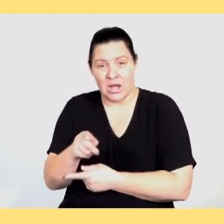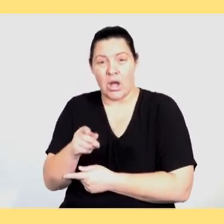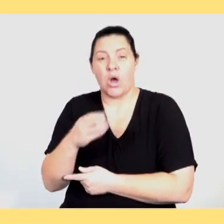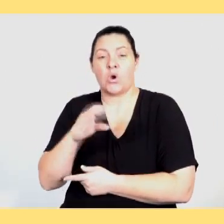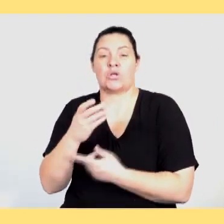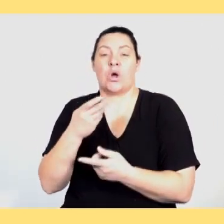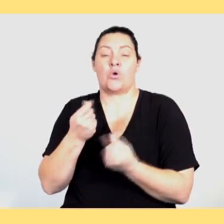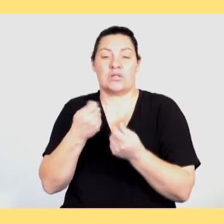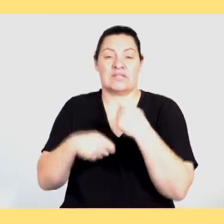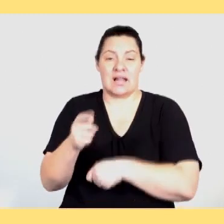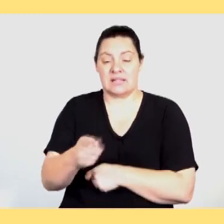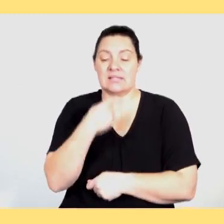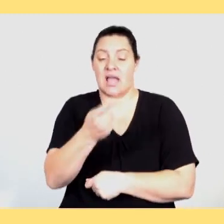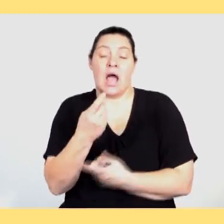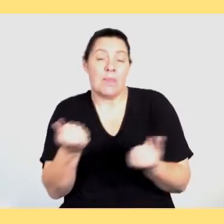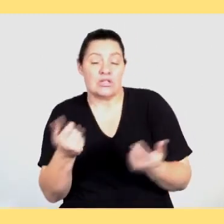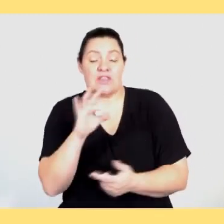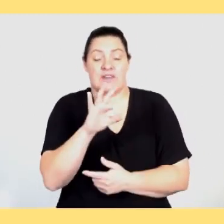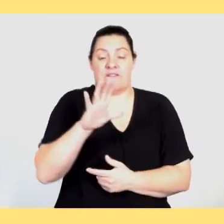into my cost of sales and say